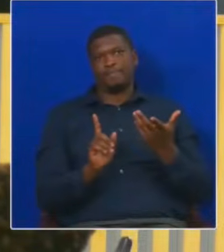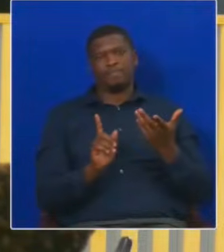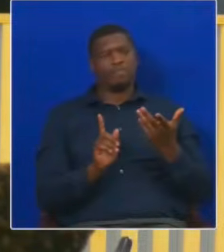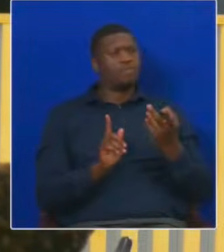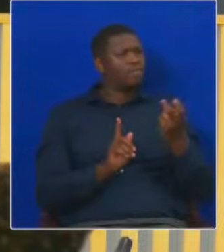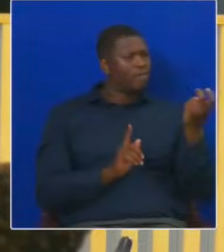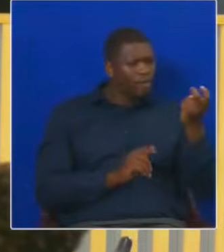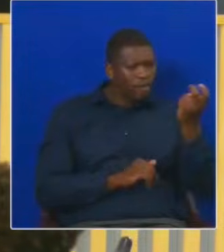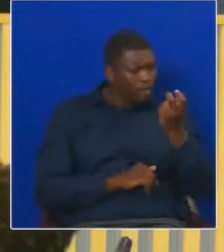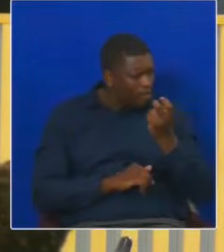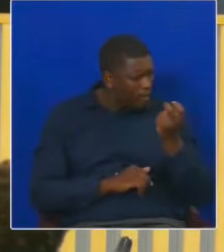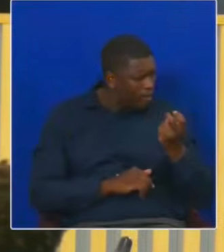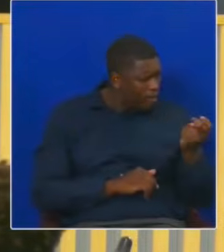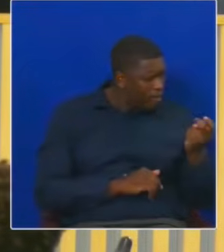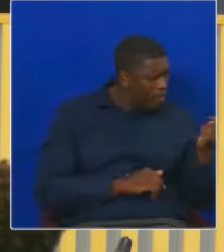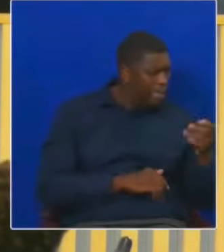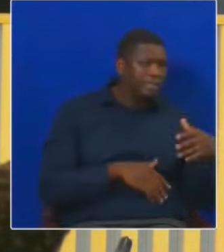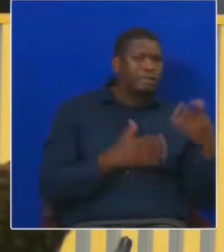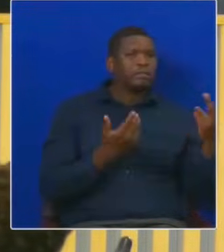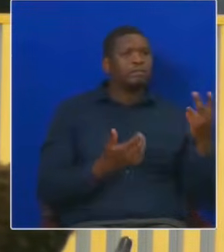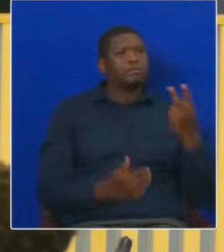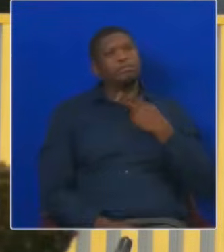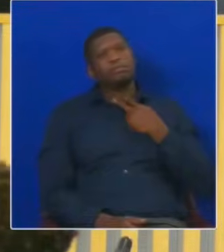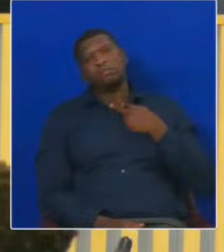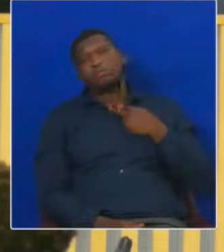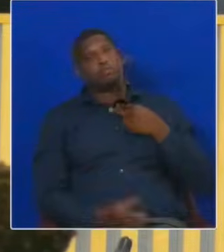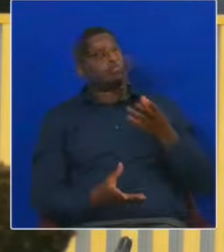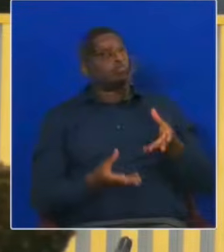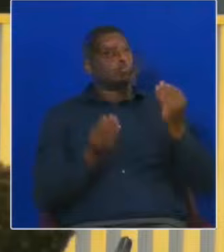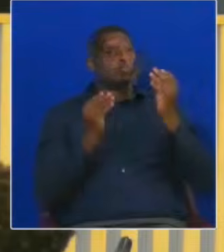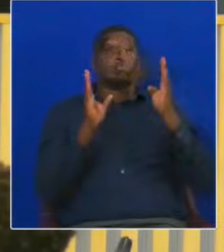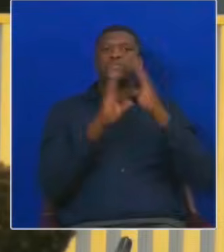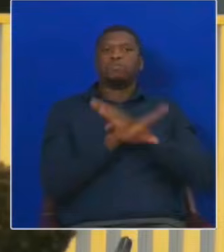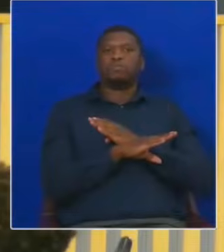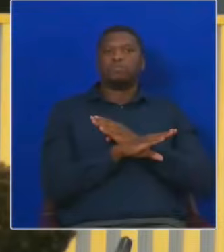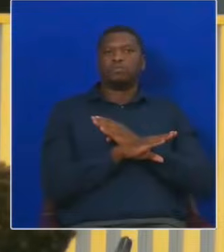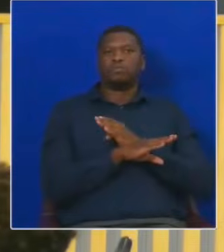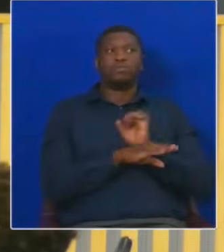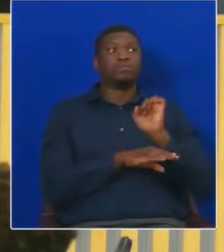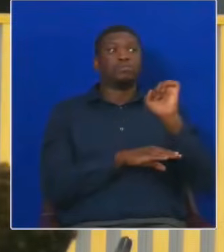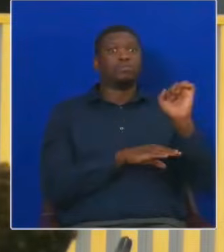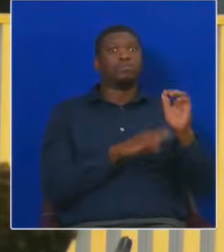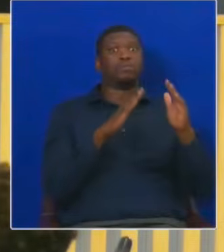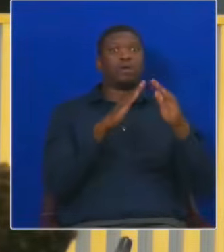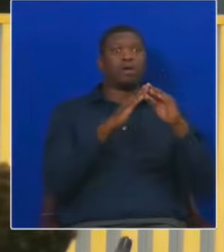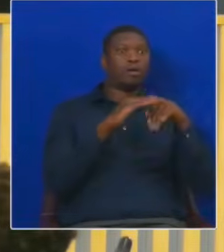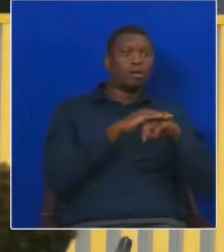found, and there was nobody in that house.